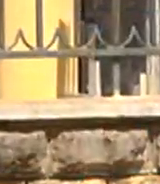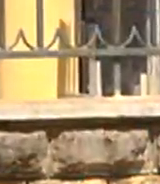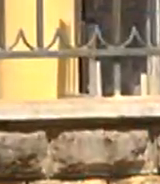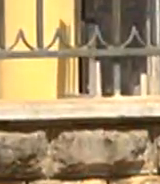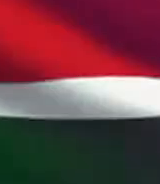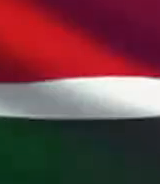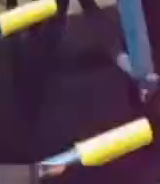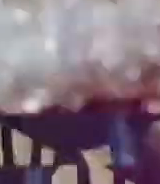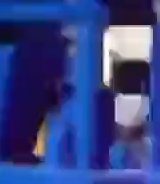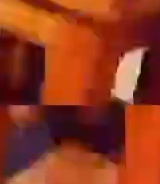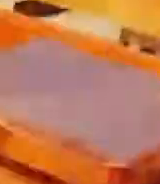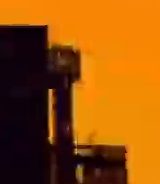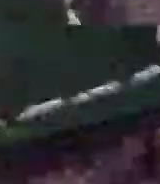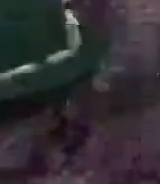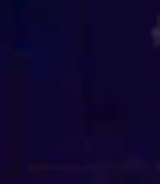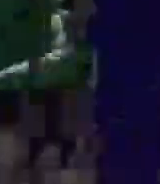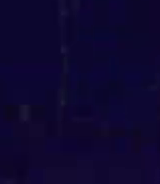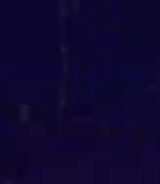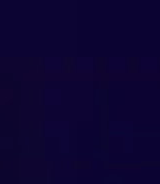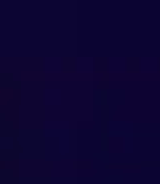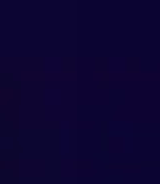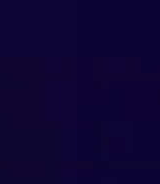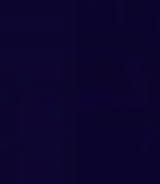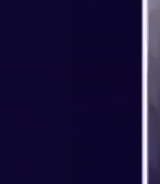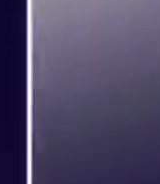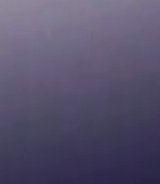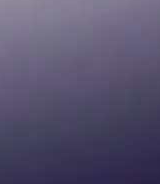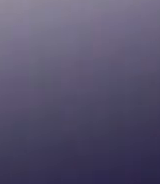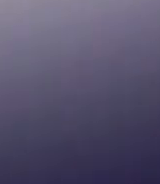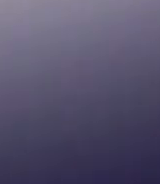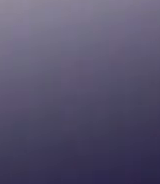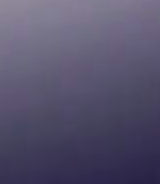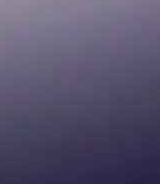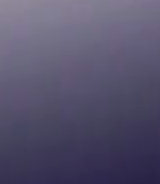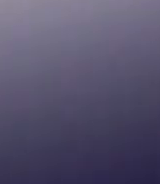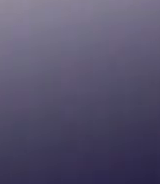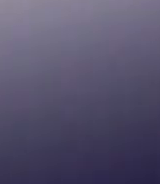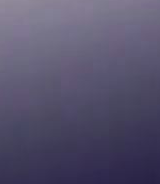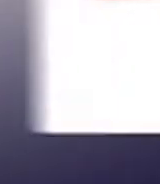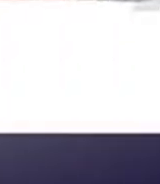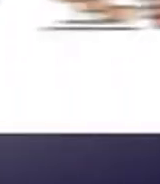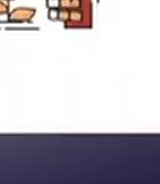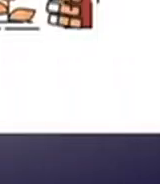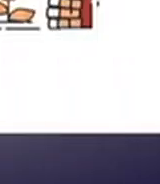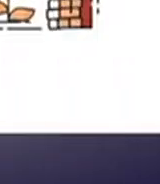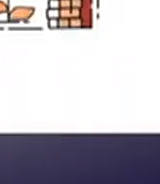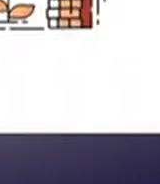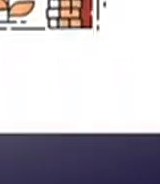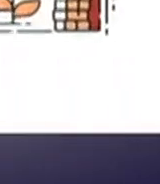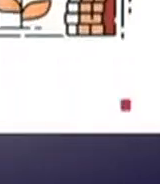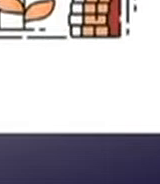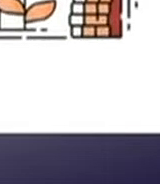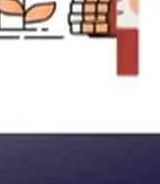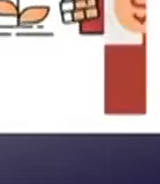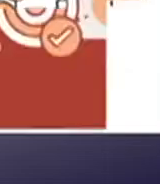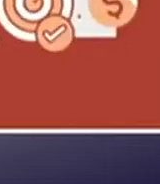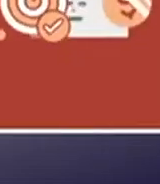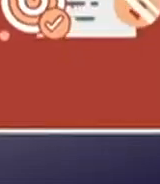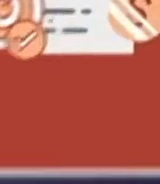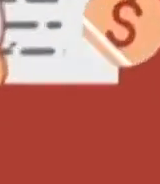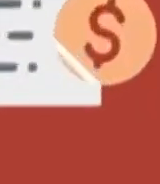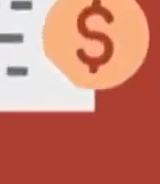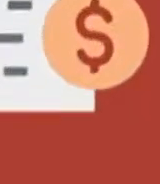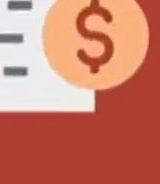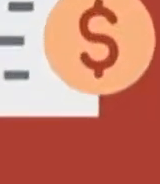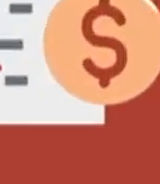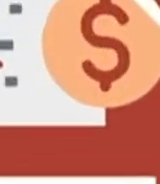TV. Made in Kenya. Brought to you by Equity. Open a savings account today to